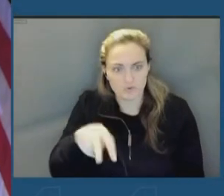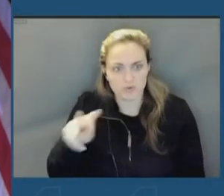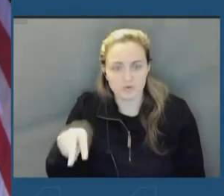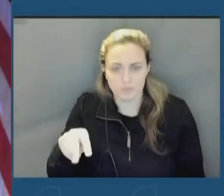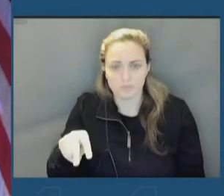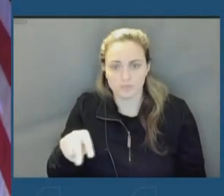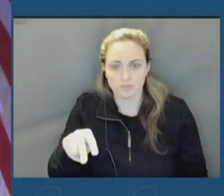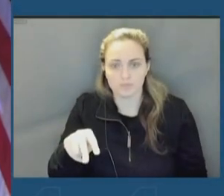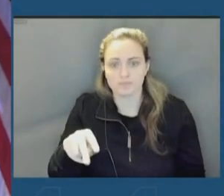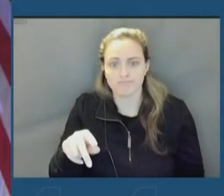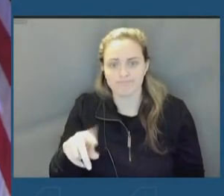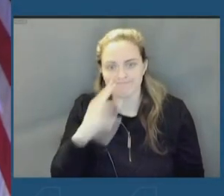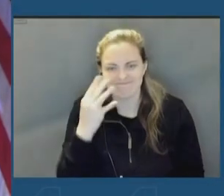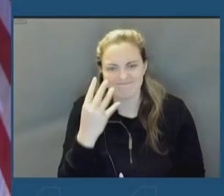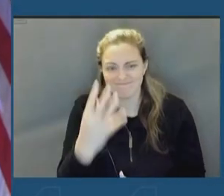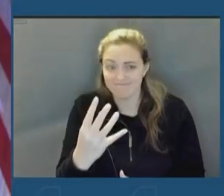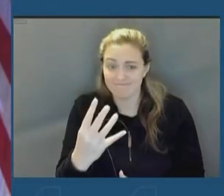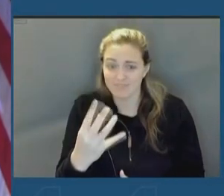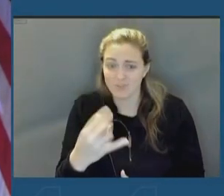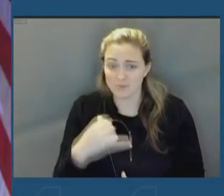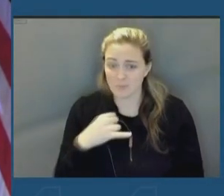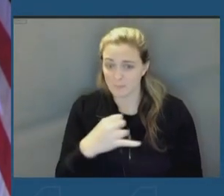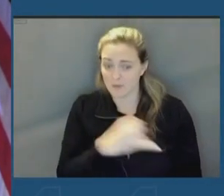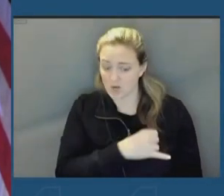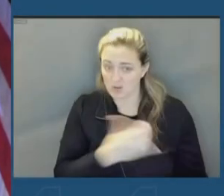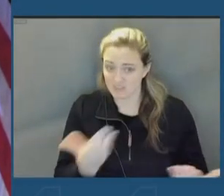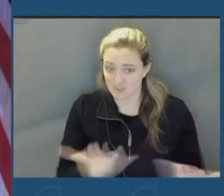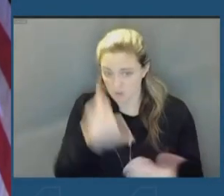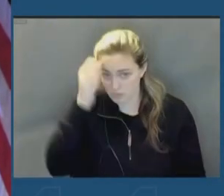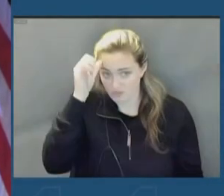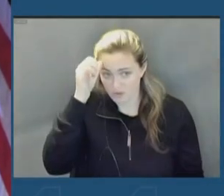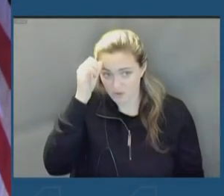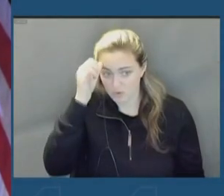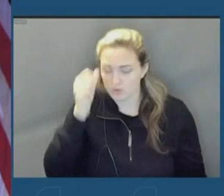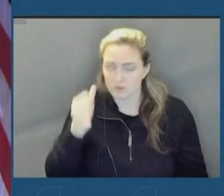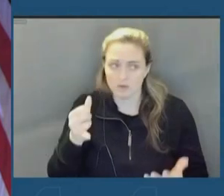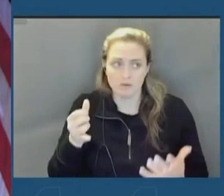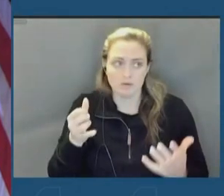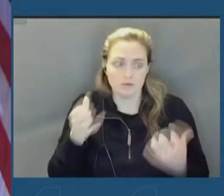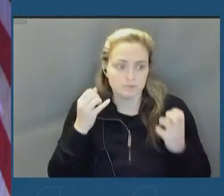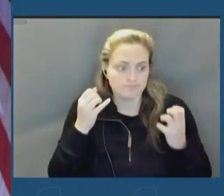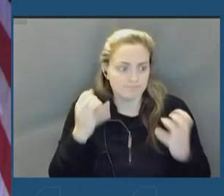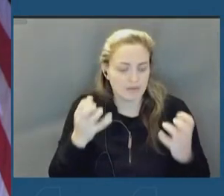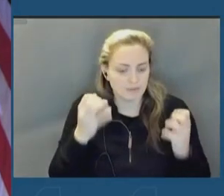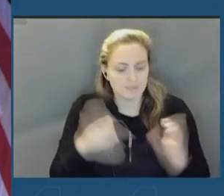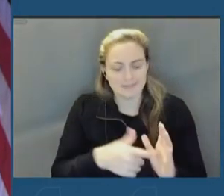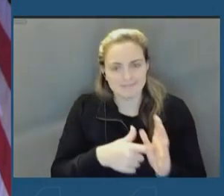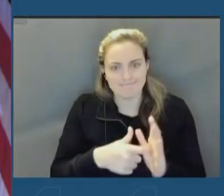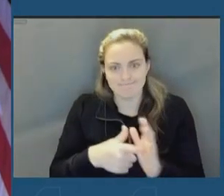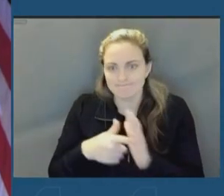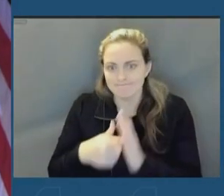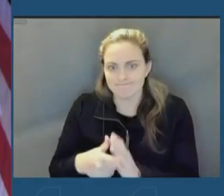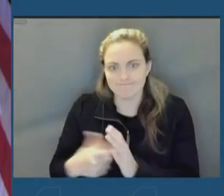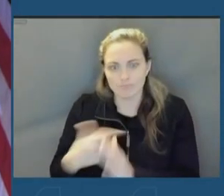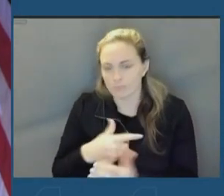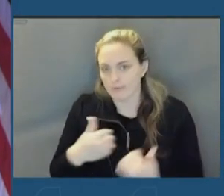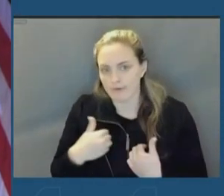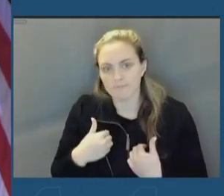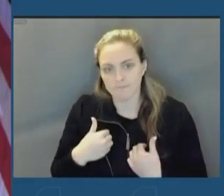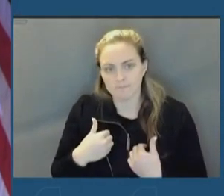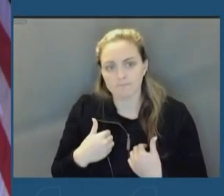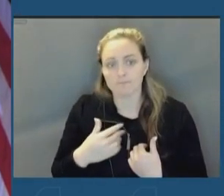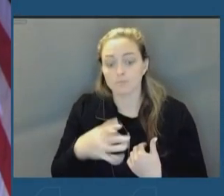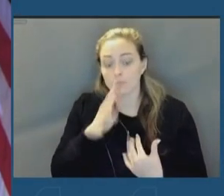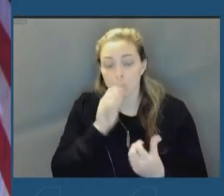I can tell you, as mayor of the city of Buffalo, there were tremendous needs that our city had. I spoke to